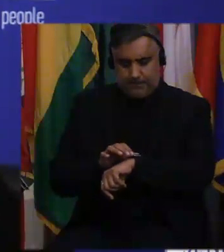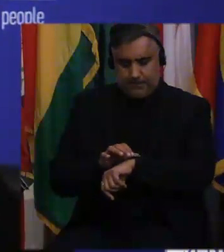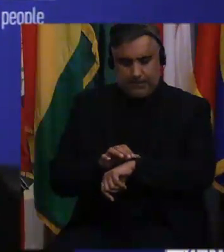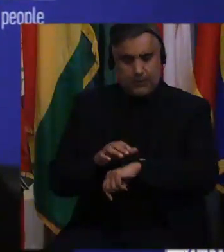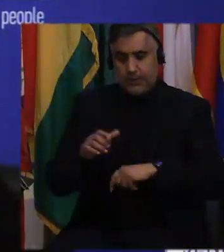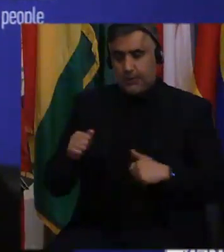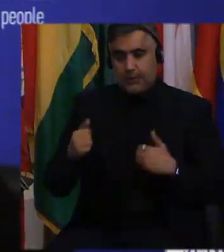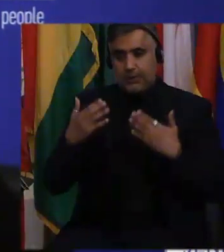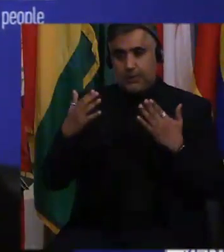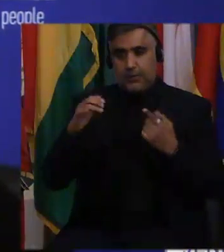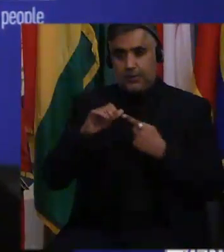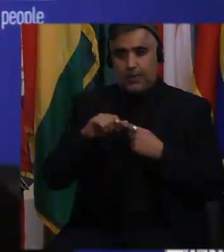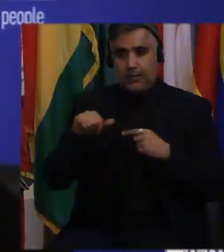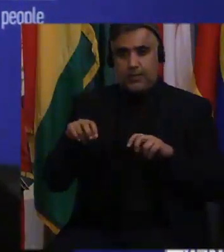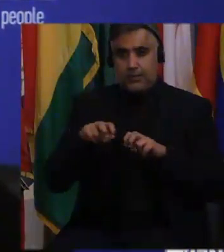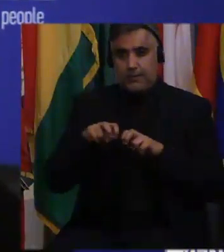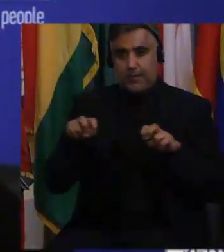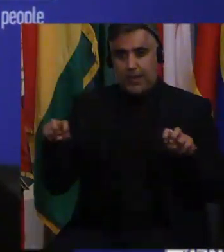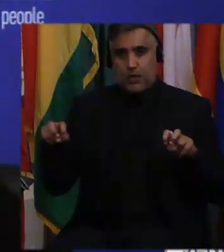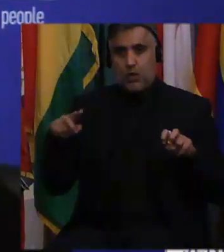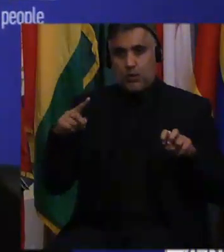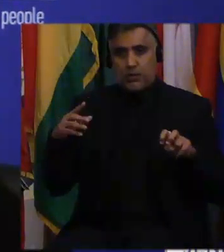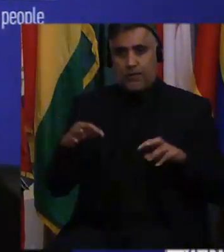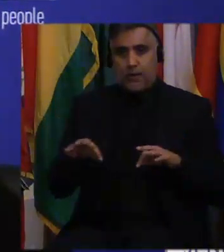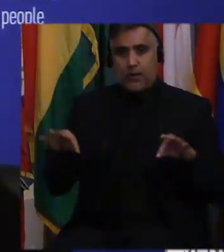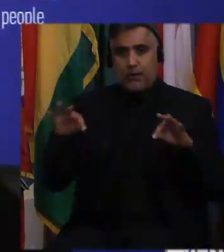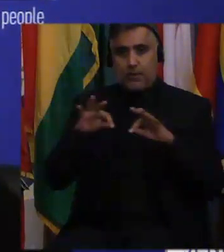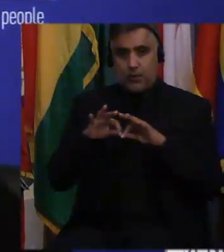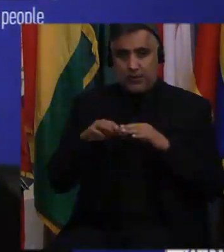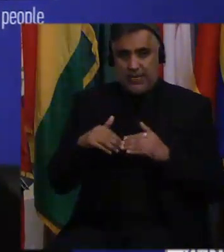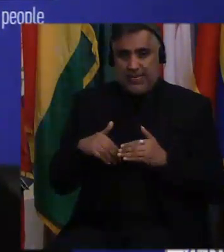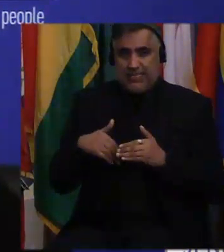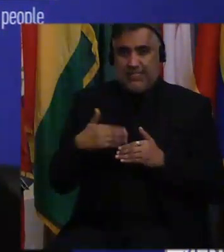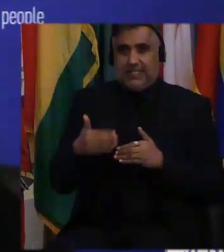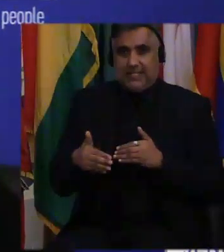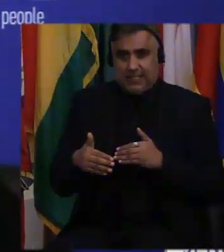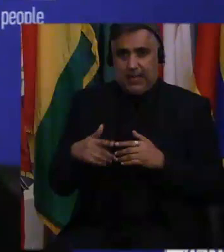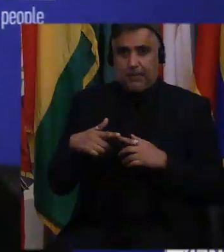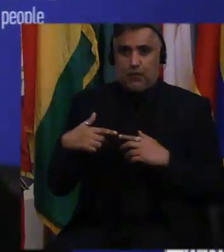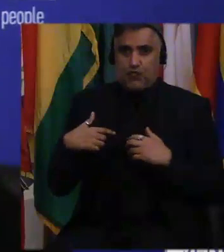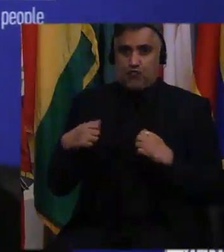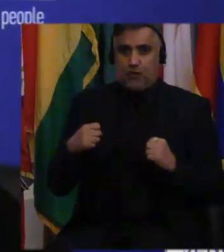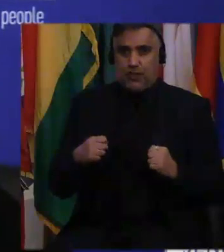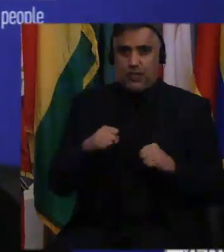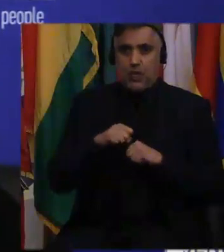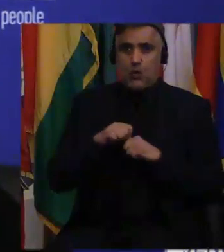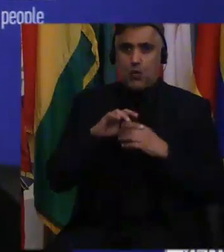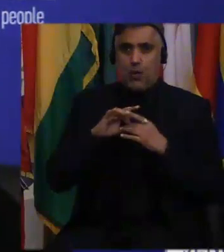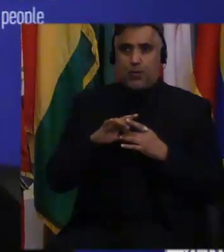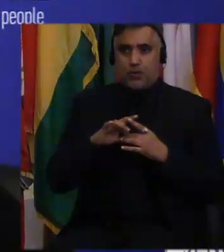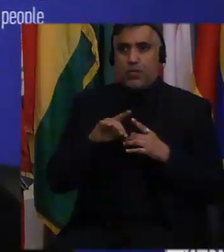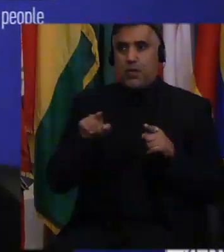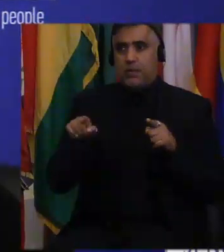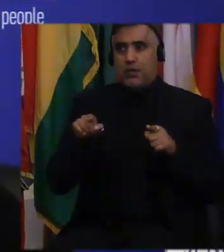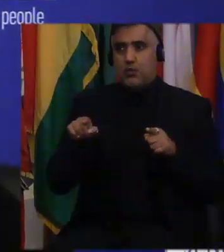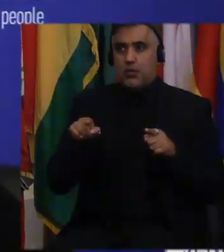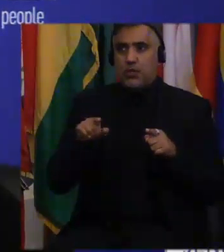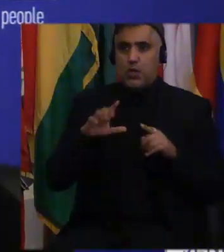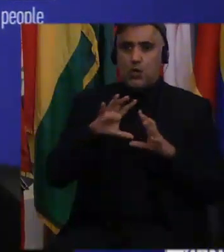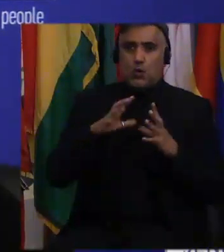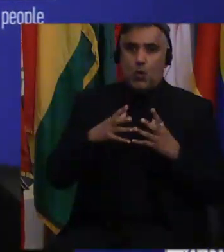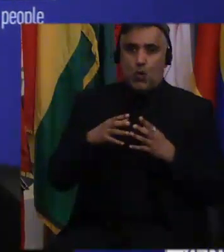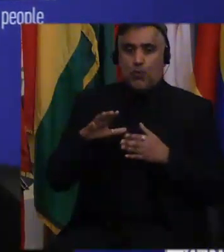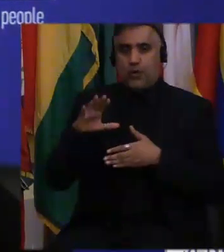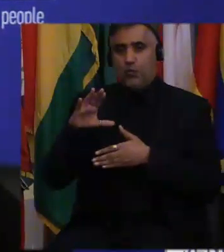suggest that this panel was a very important step in direction of strengthening cooperation between global